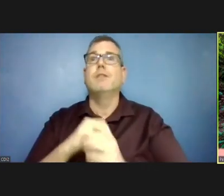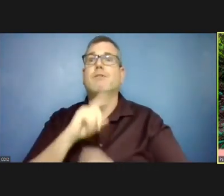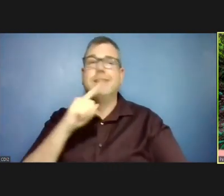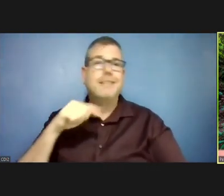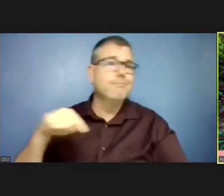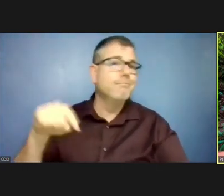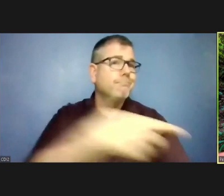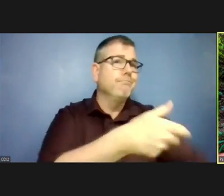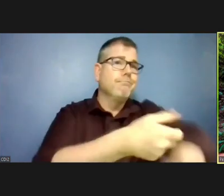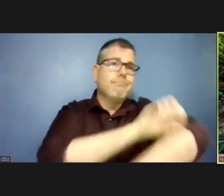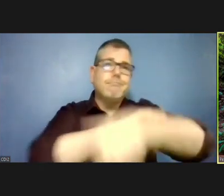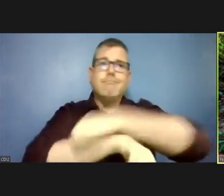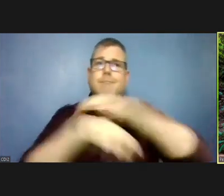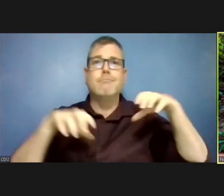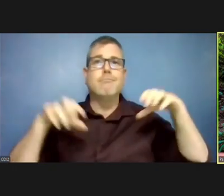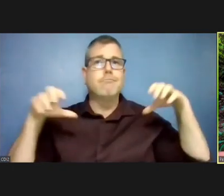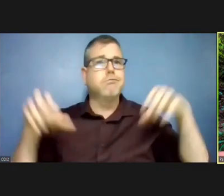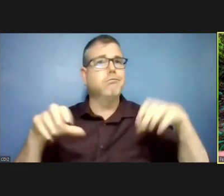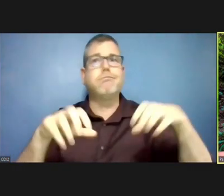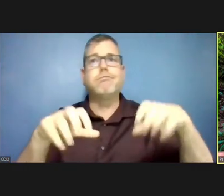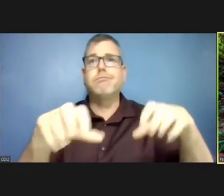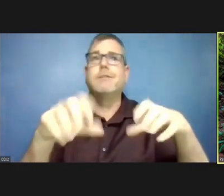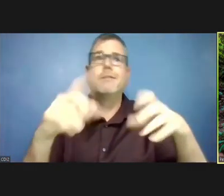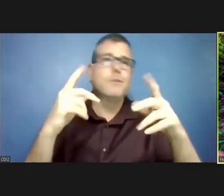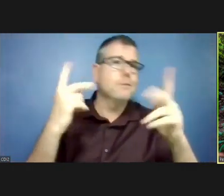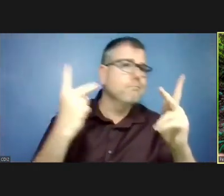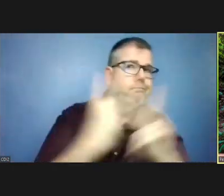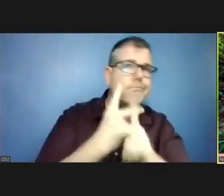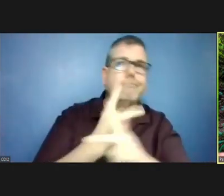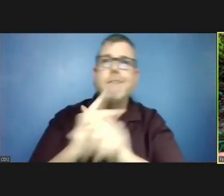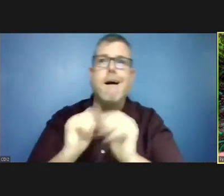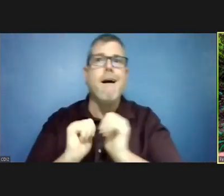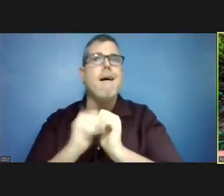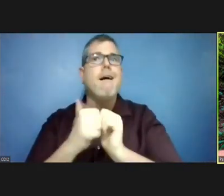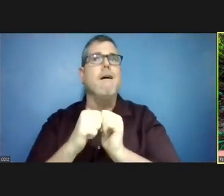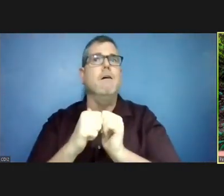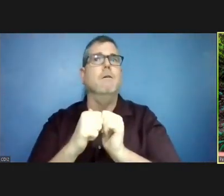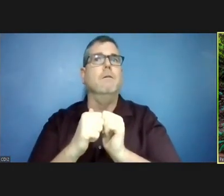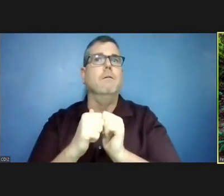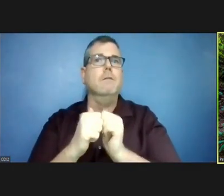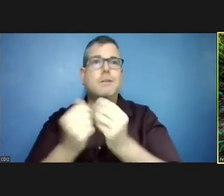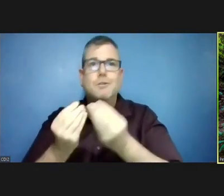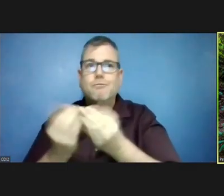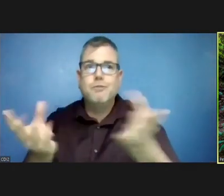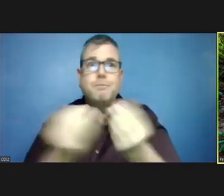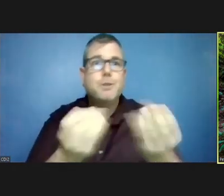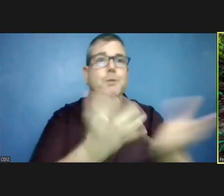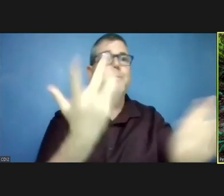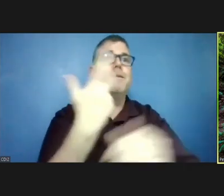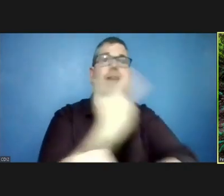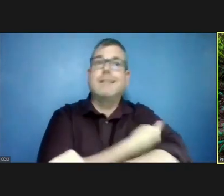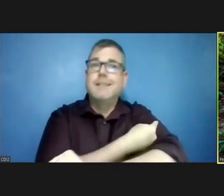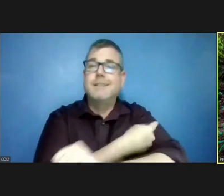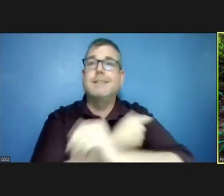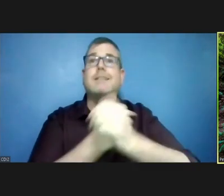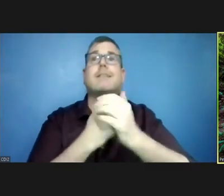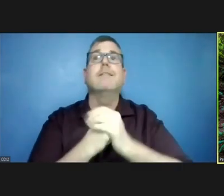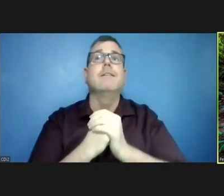the logistics to make sure that the COVID-19 response is both equitable and